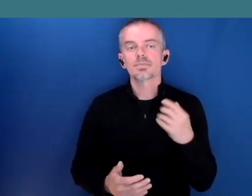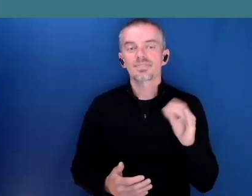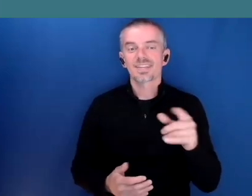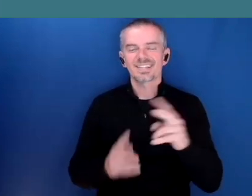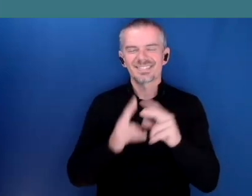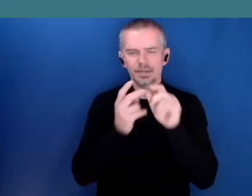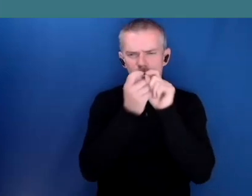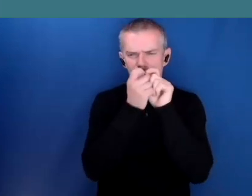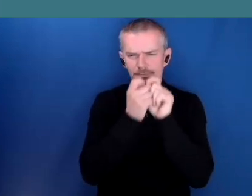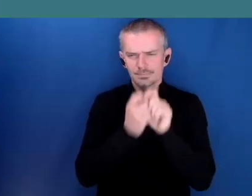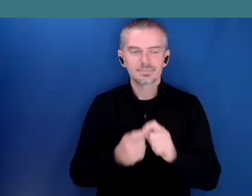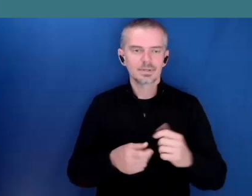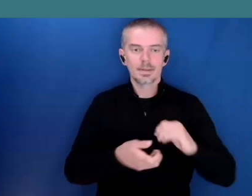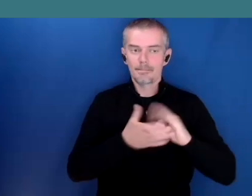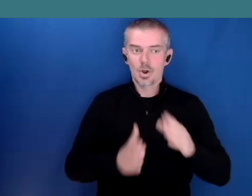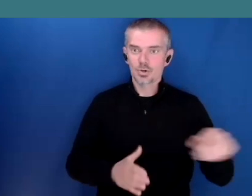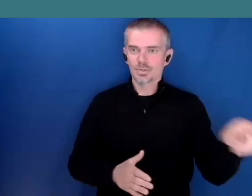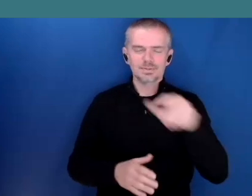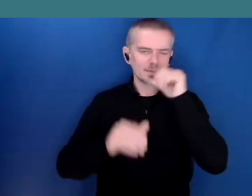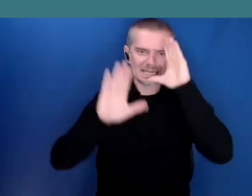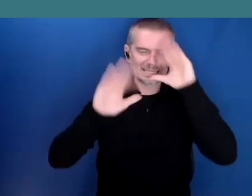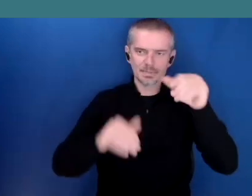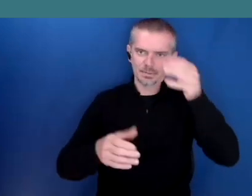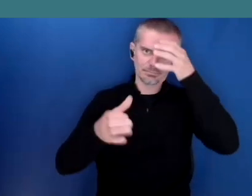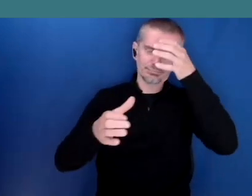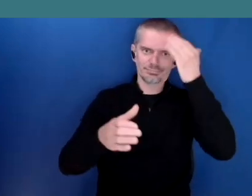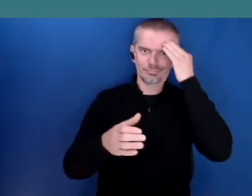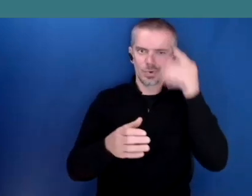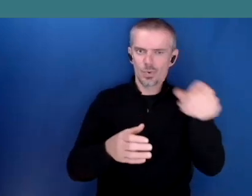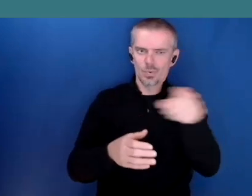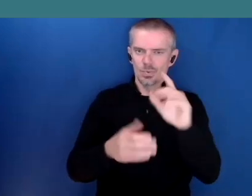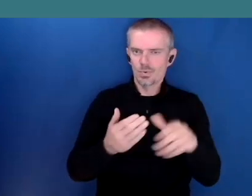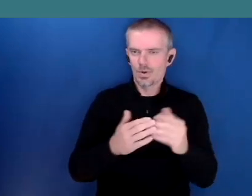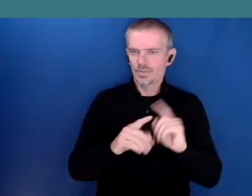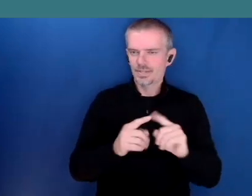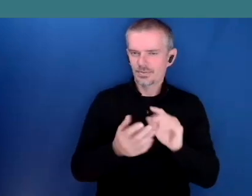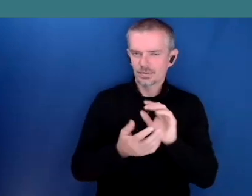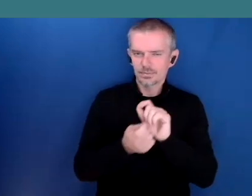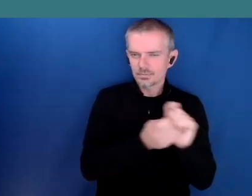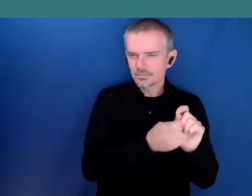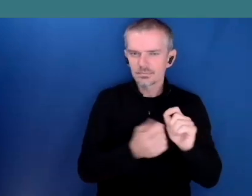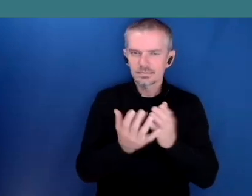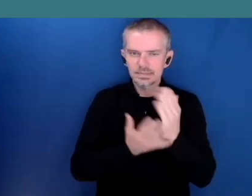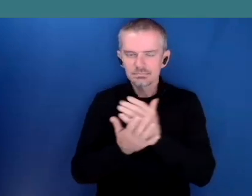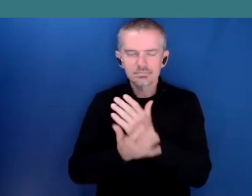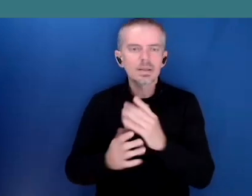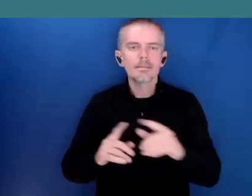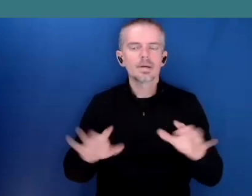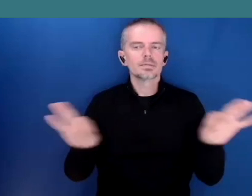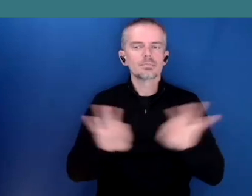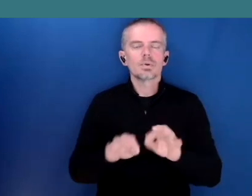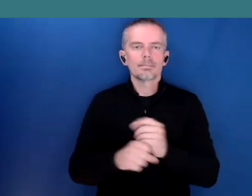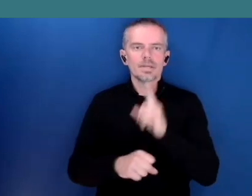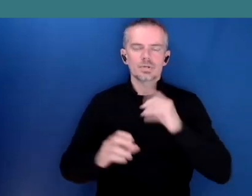and partners certainly aren't expected to know a lot of these different nuances, but the key is really making sure that there's a